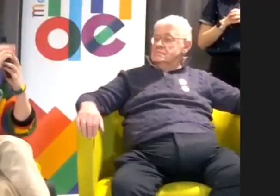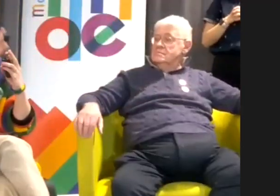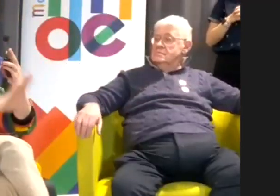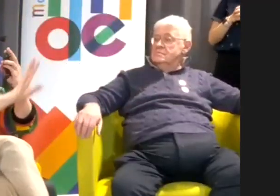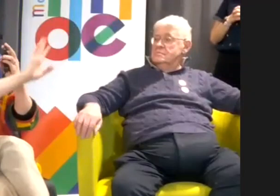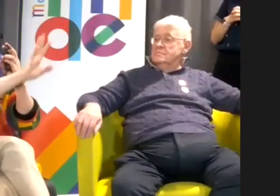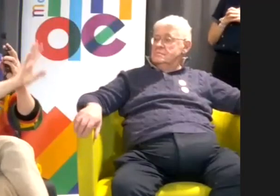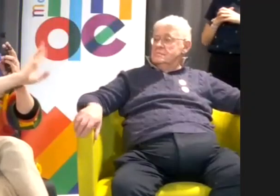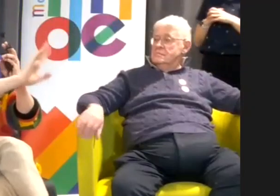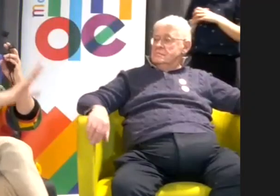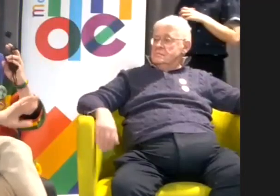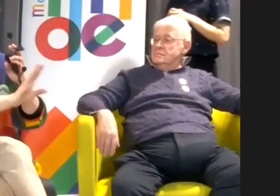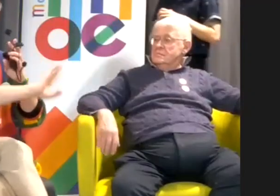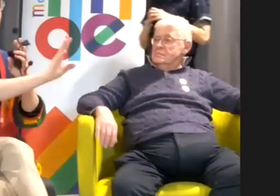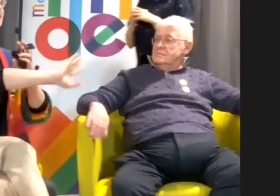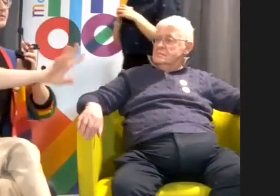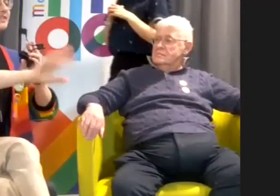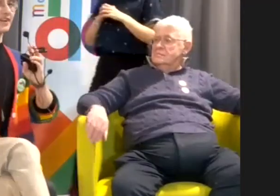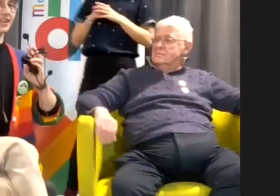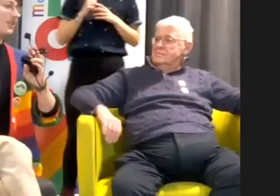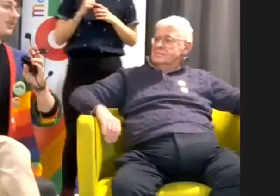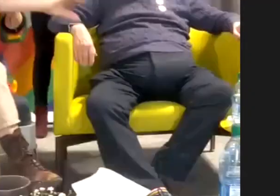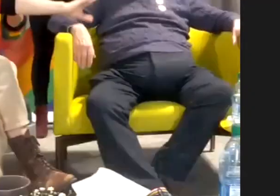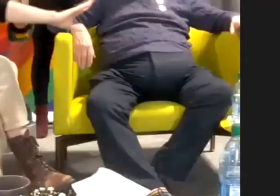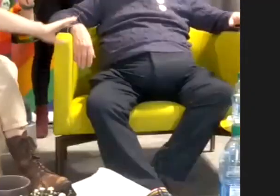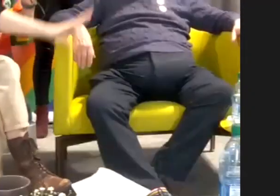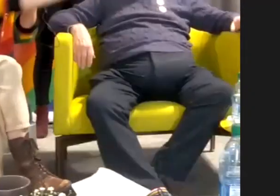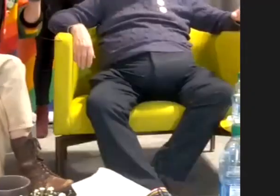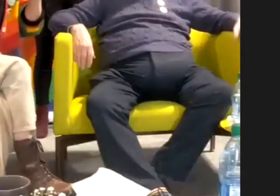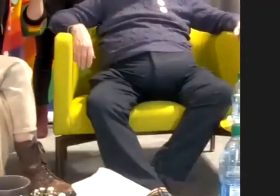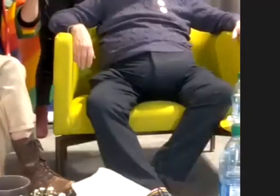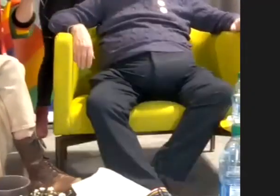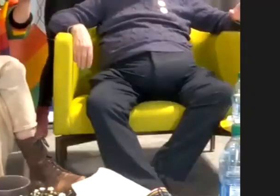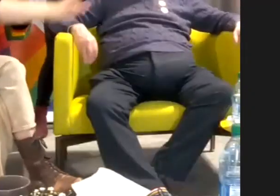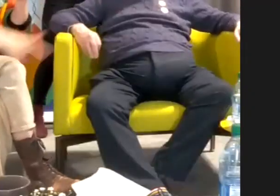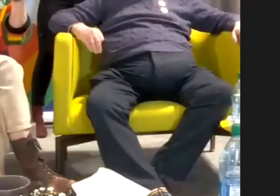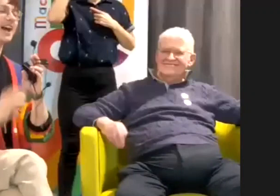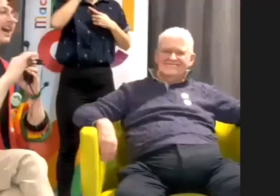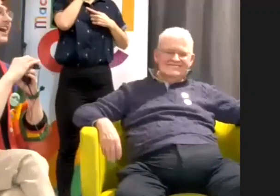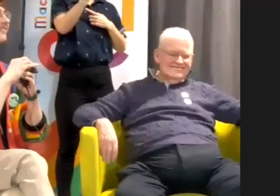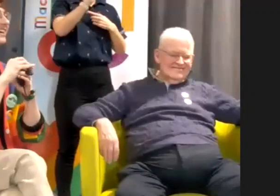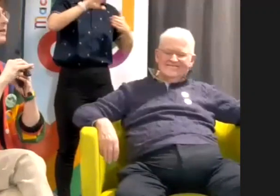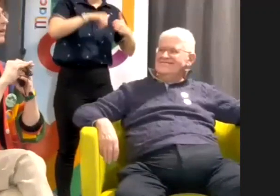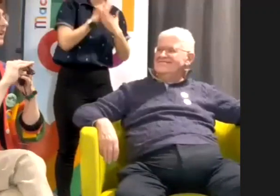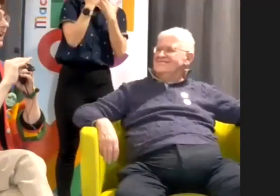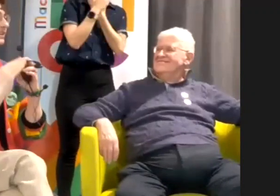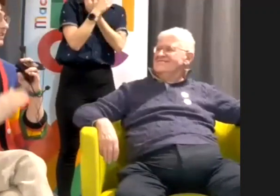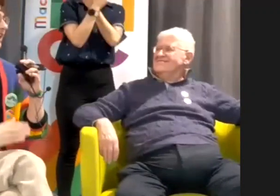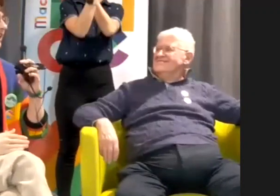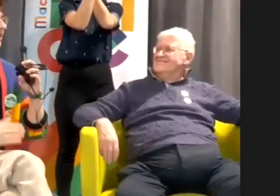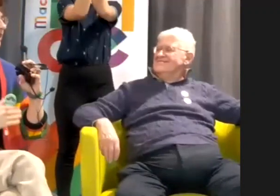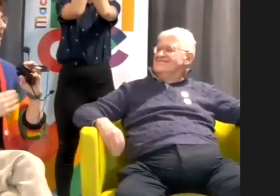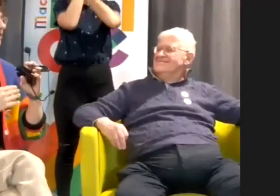Specifically for you two, because you're not. Since we've made this very clear, they're not old. They are fresh, beautiful butterflies. But